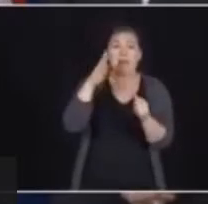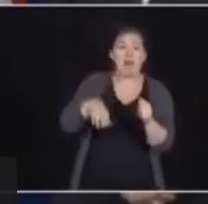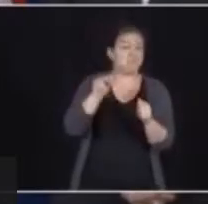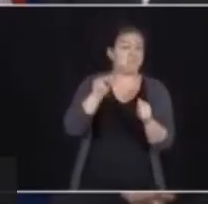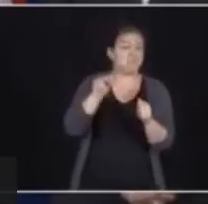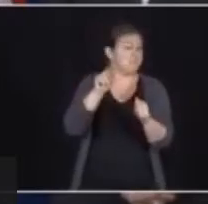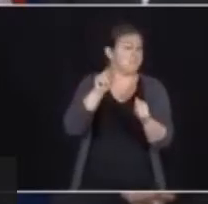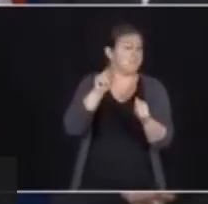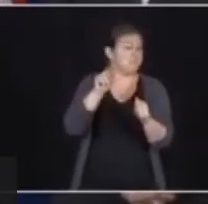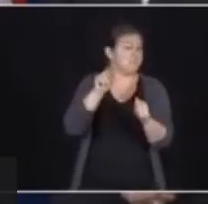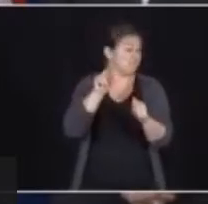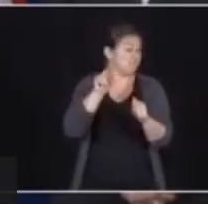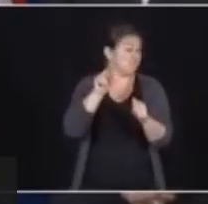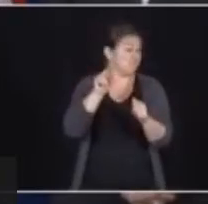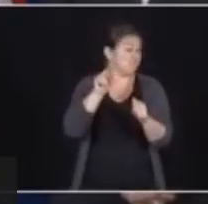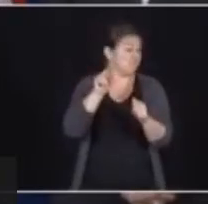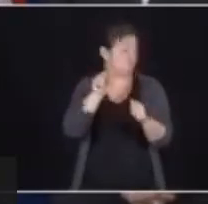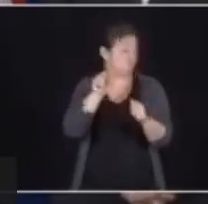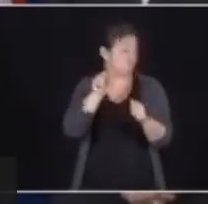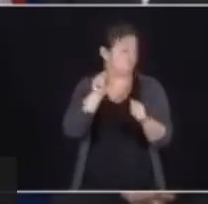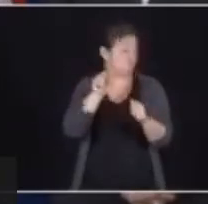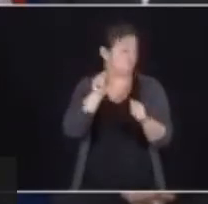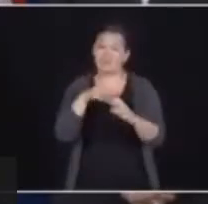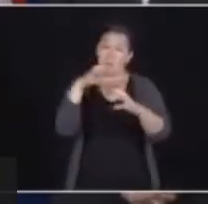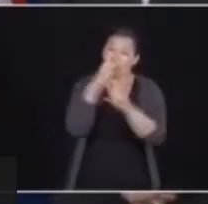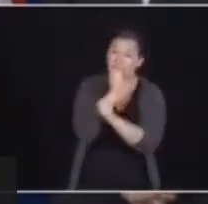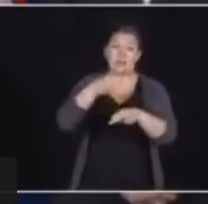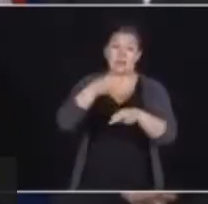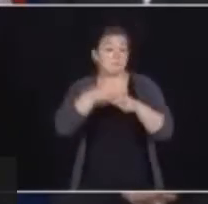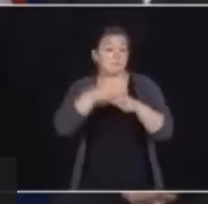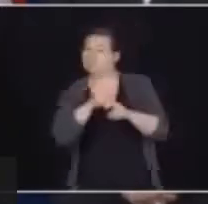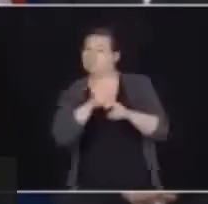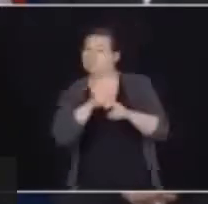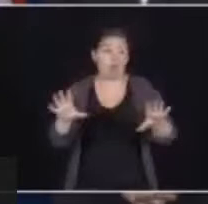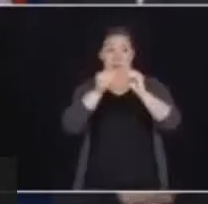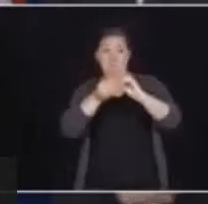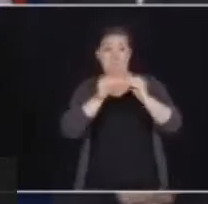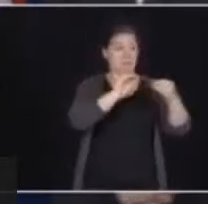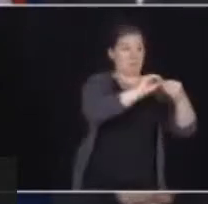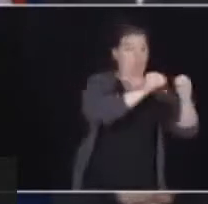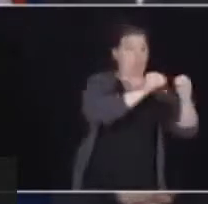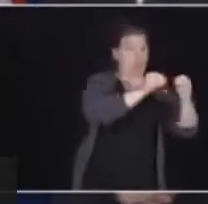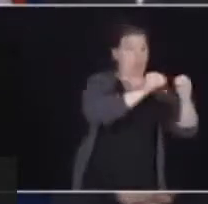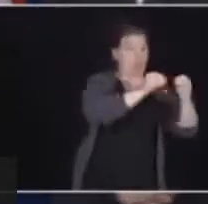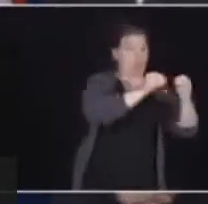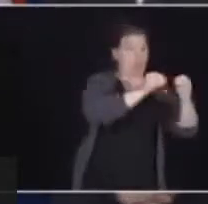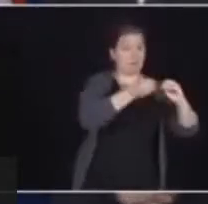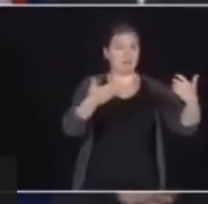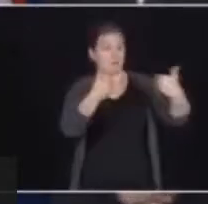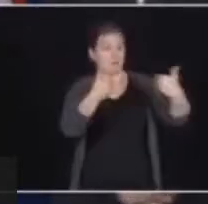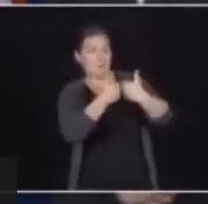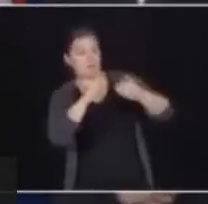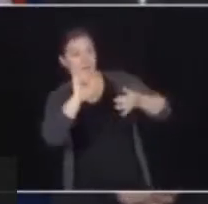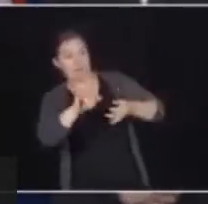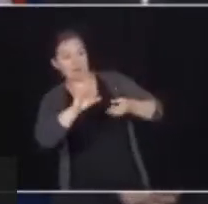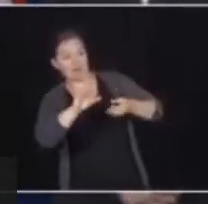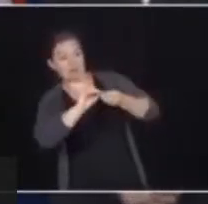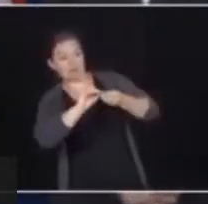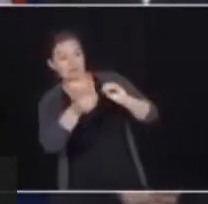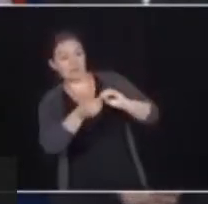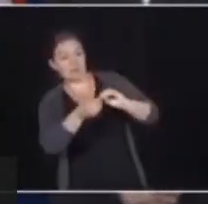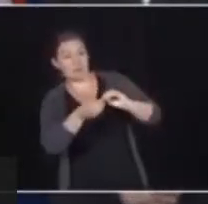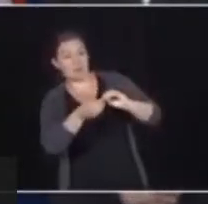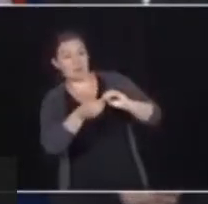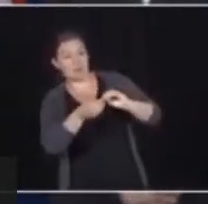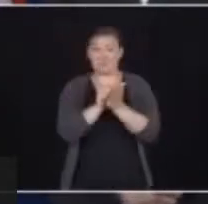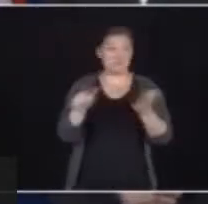you as a number being somewhere that may be in contact with somebody with COVID-19. It's been thoroughly vetted by the Information and